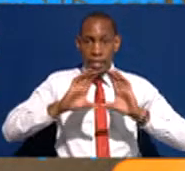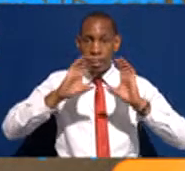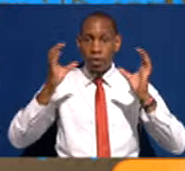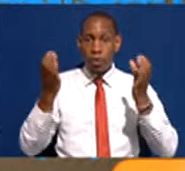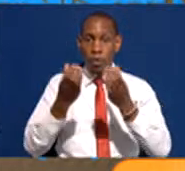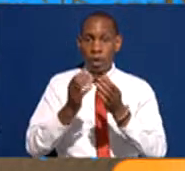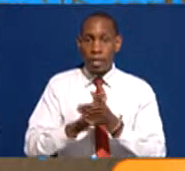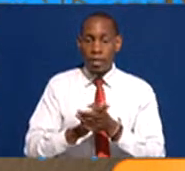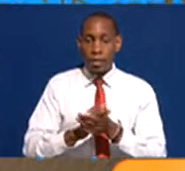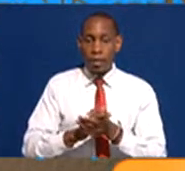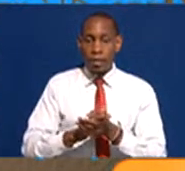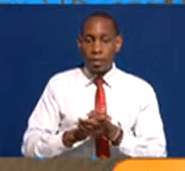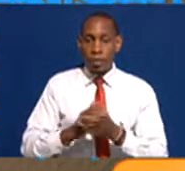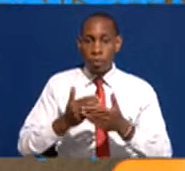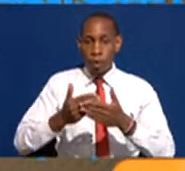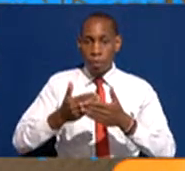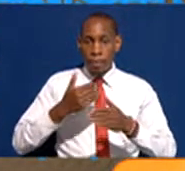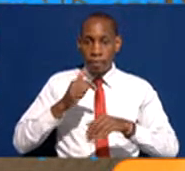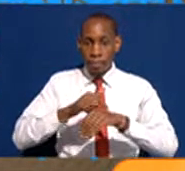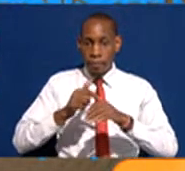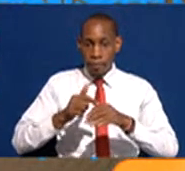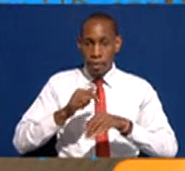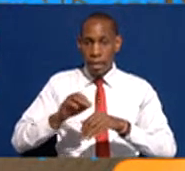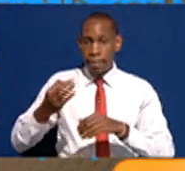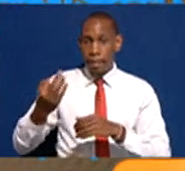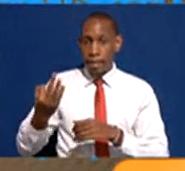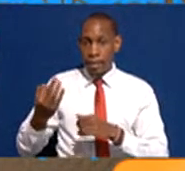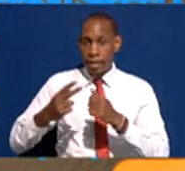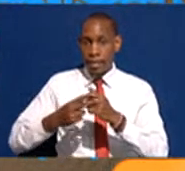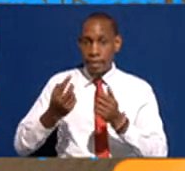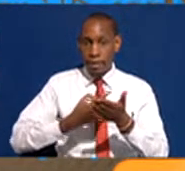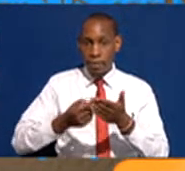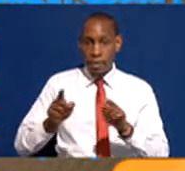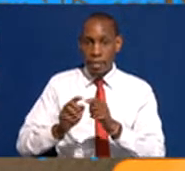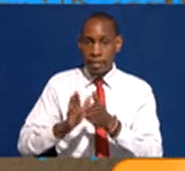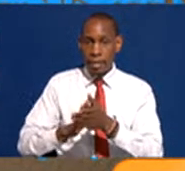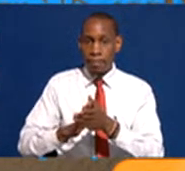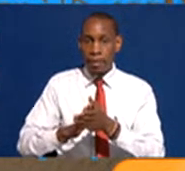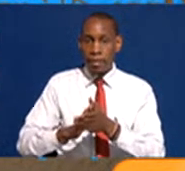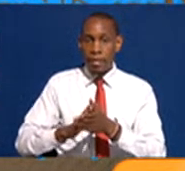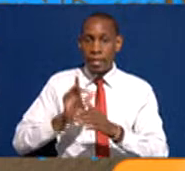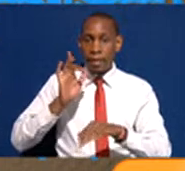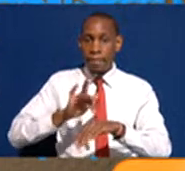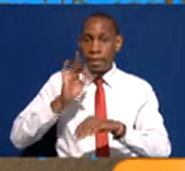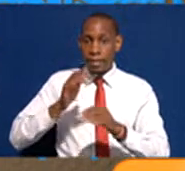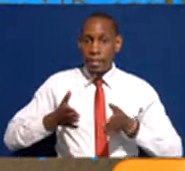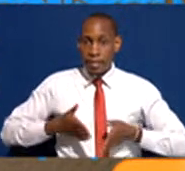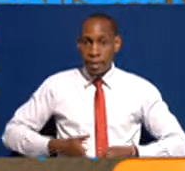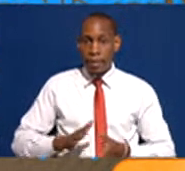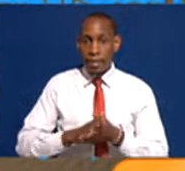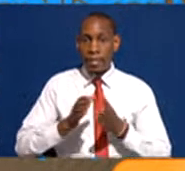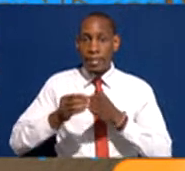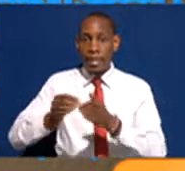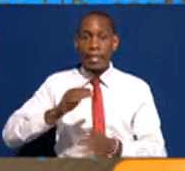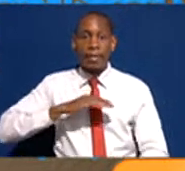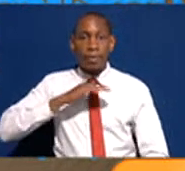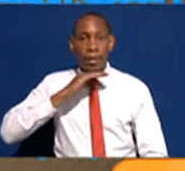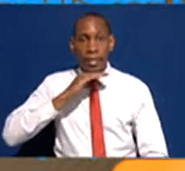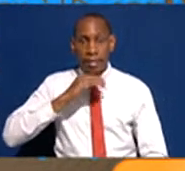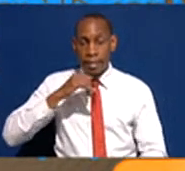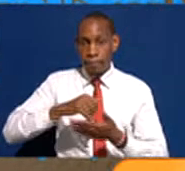born prematurely before 37 weeks, and that the preterm birth complications are the leading cause of death